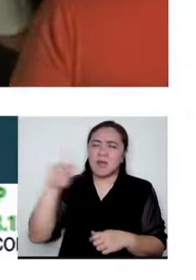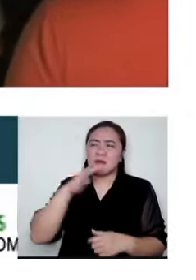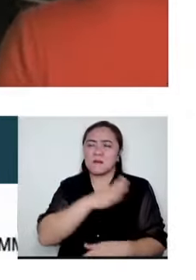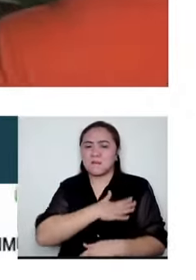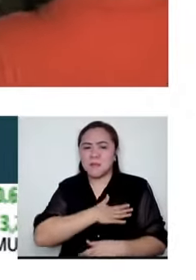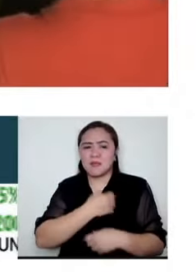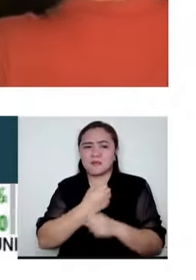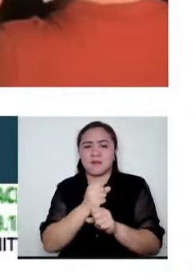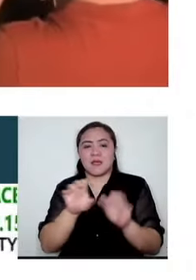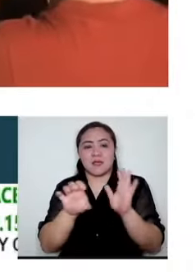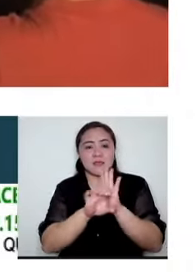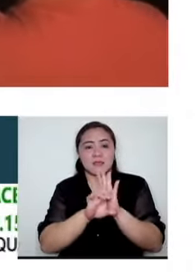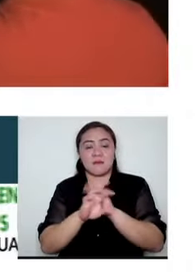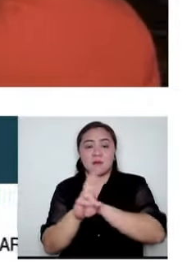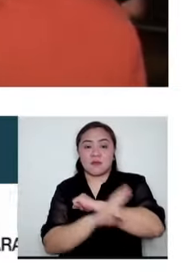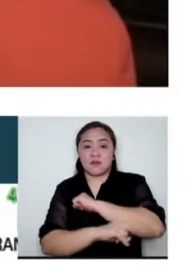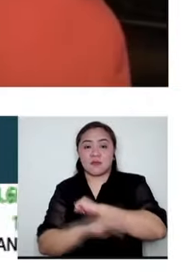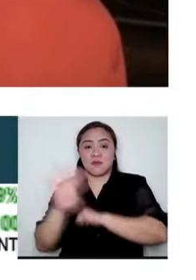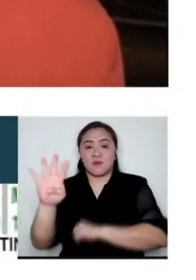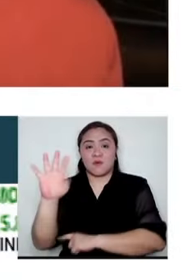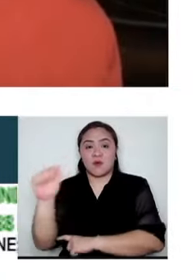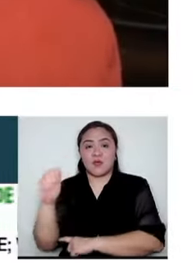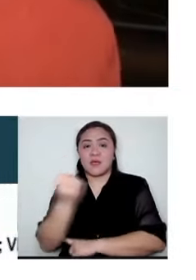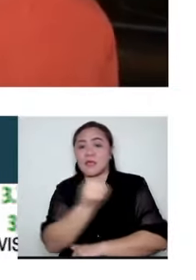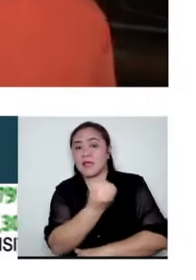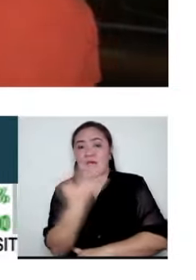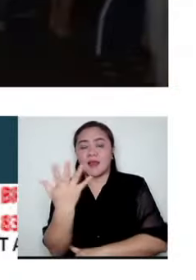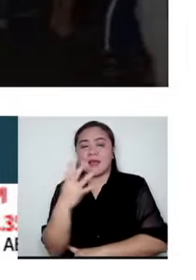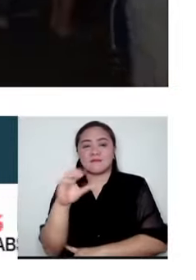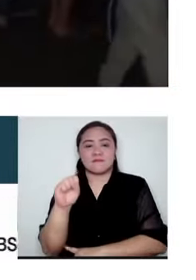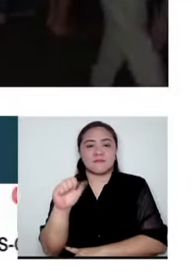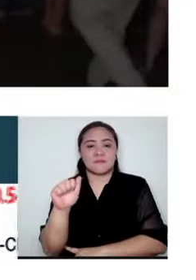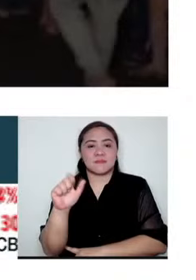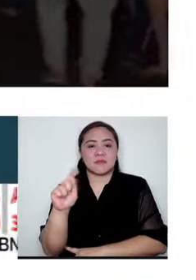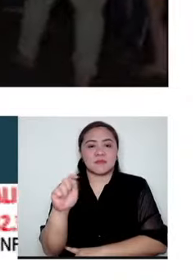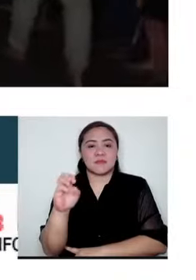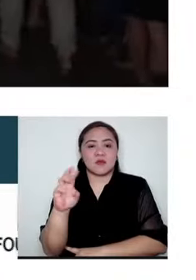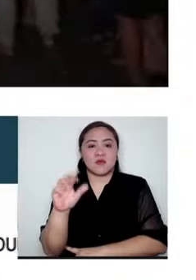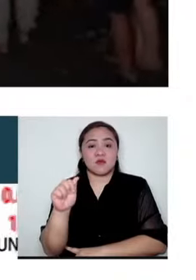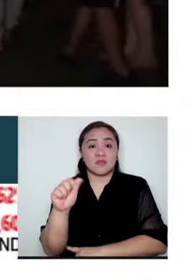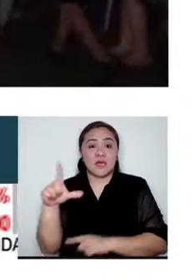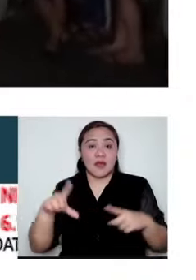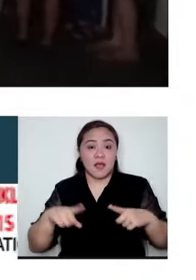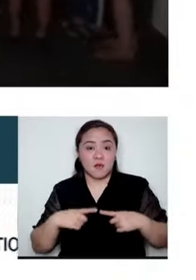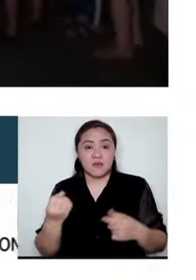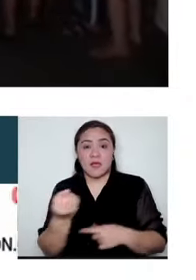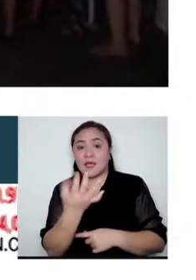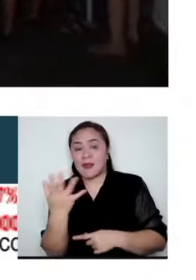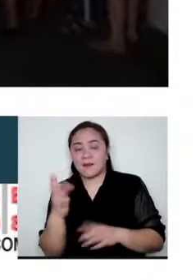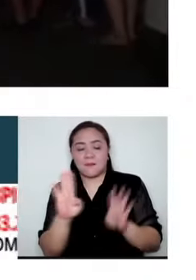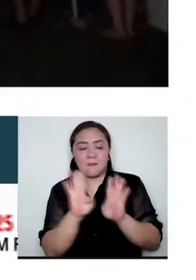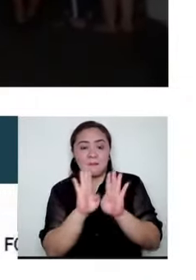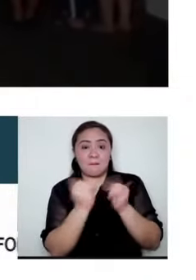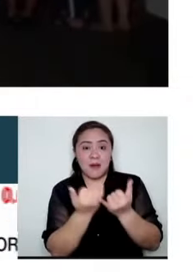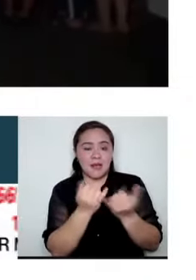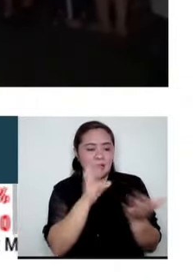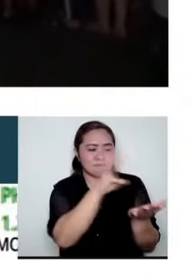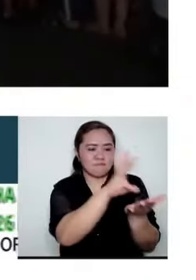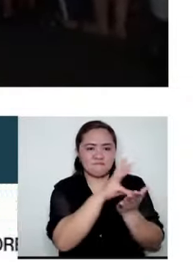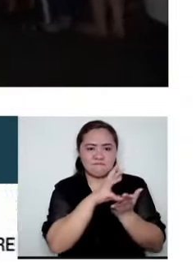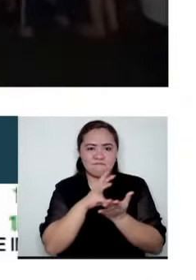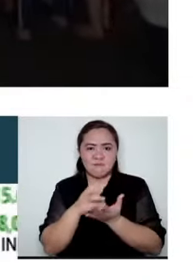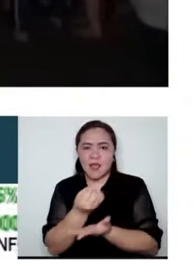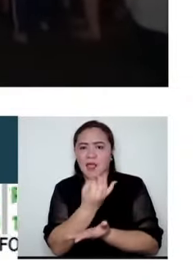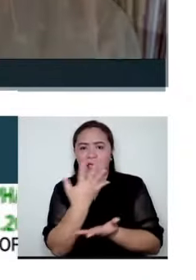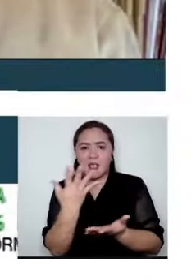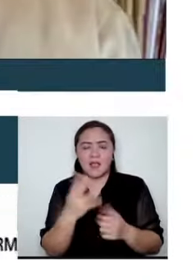Region 4A, how many were given to Santa Rosa, Laguna? How many were given to a specific barangay in Santa Rosa, Laguna? So, and why is